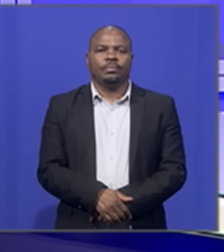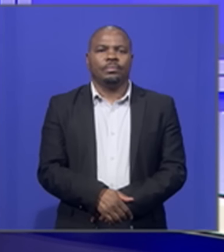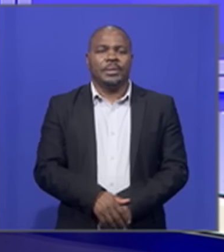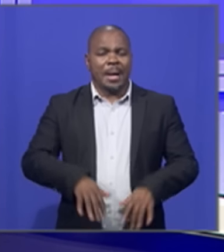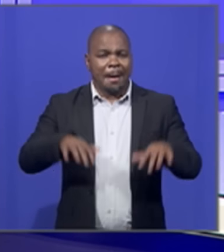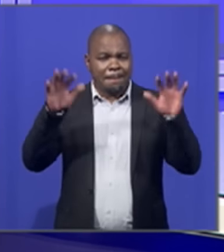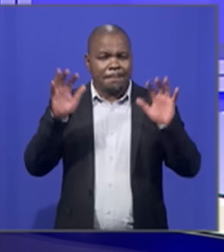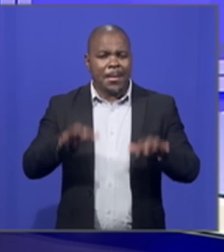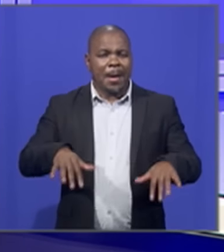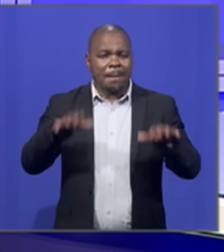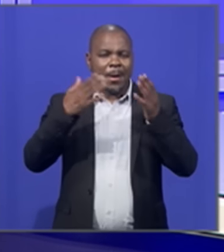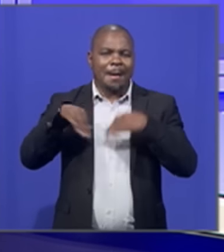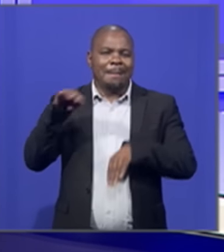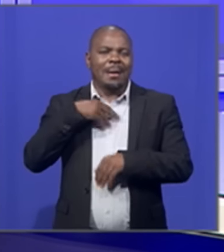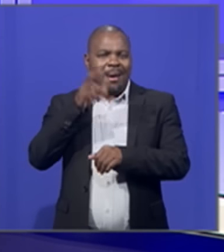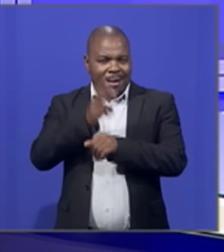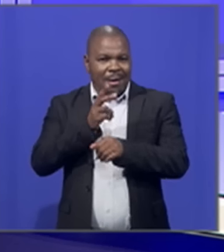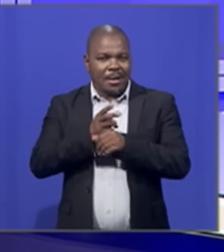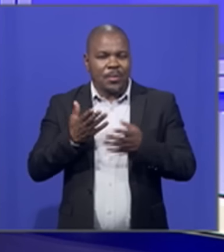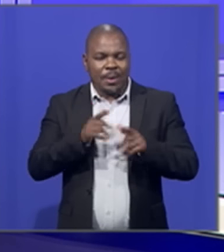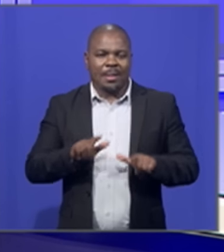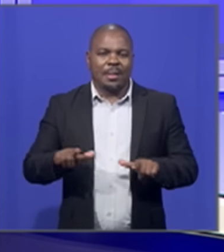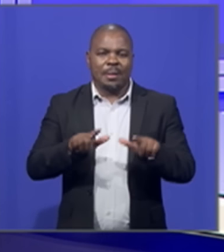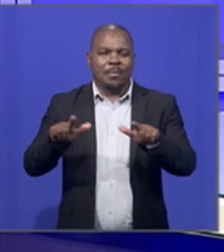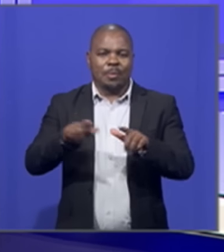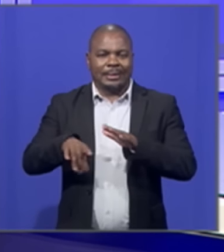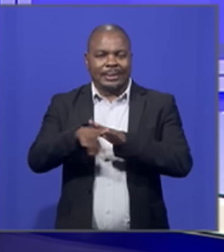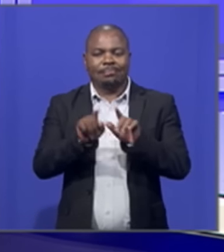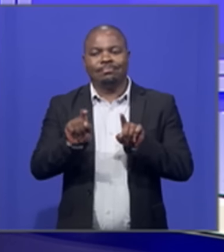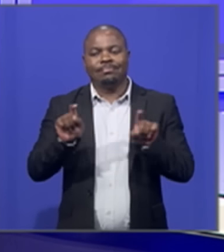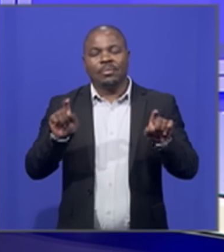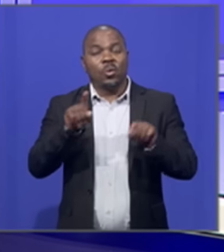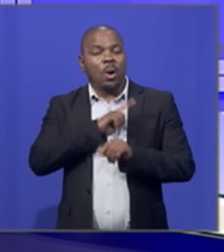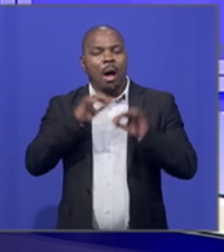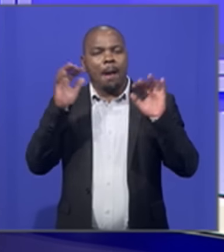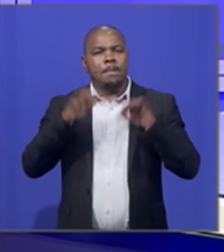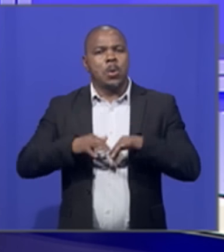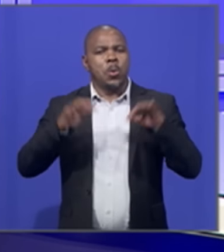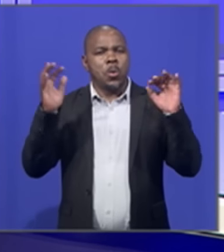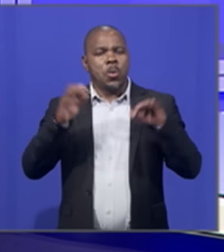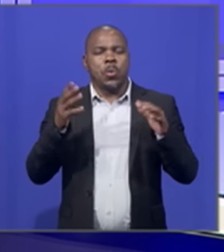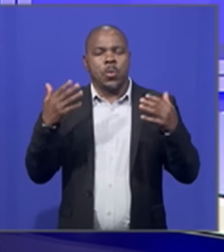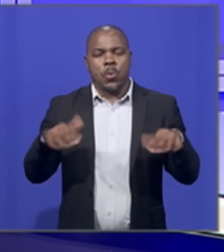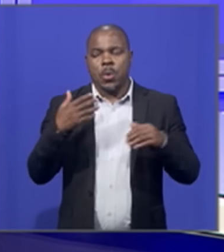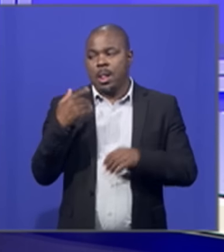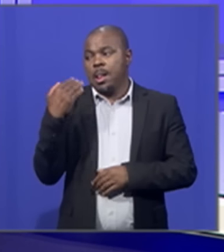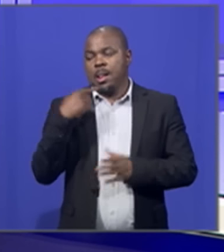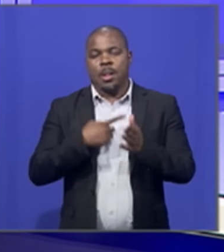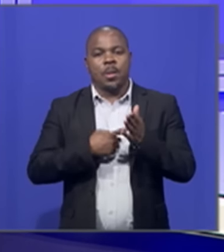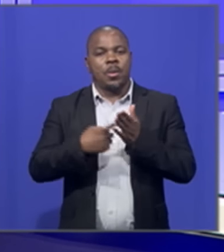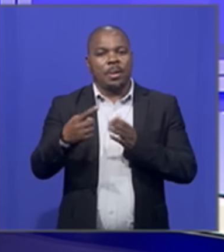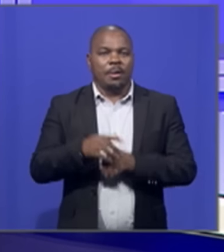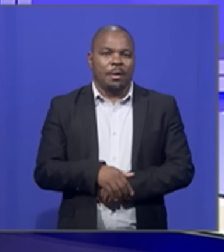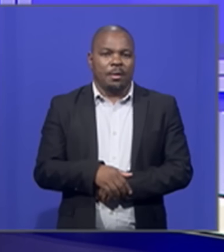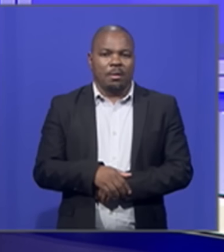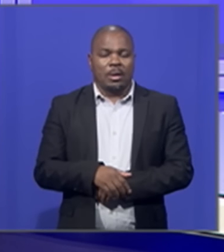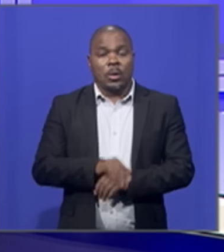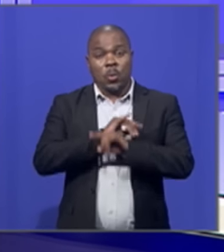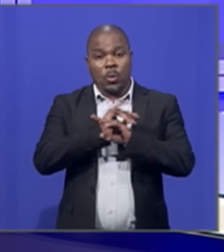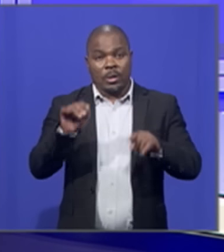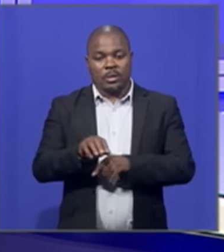Mafula a buile a gagara dilete tše mmalwa tša province ya Limpopo go latela dipula tše maatla mo bekeng ya go feta. Dikarolo tšeo